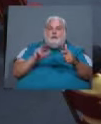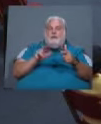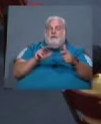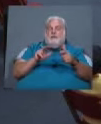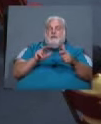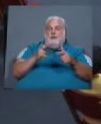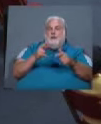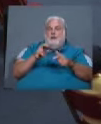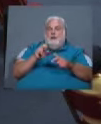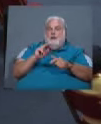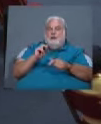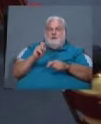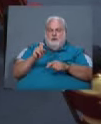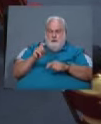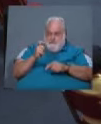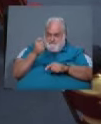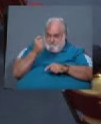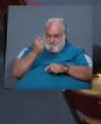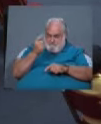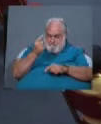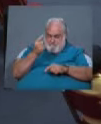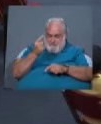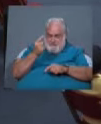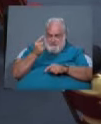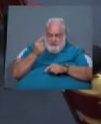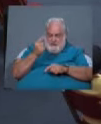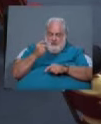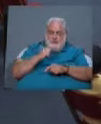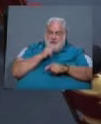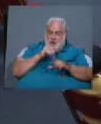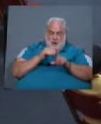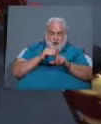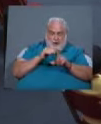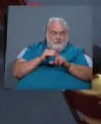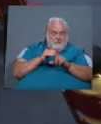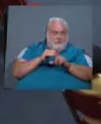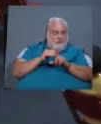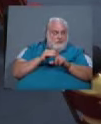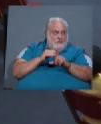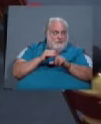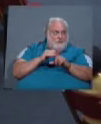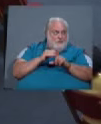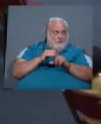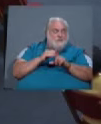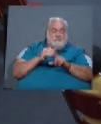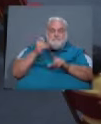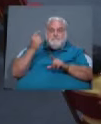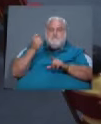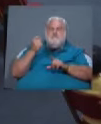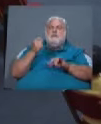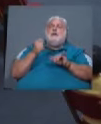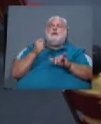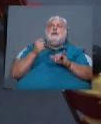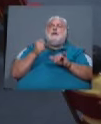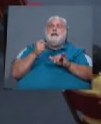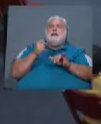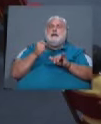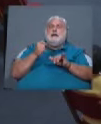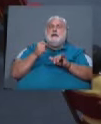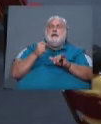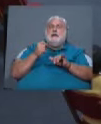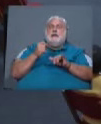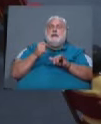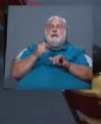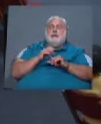I don't know whether I understood Gloria to say that they were not notified. Yeah, you understood me to say that. Okay. The thing with that